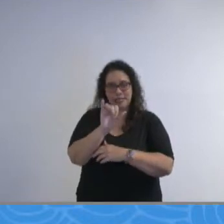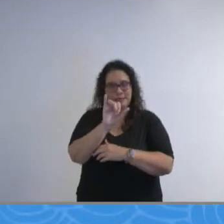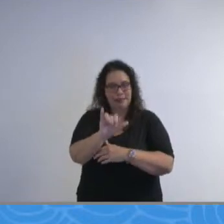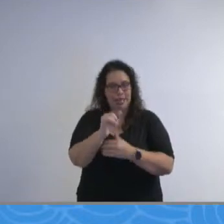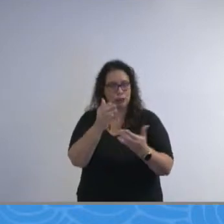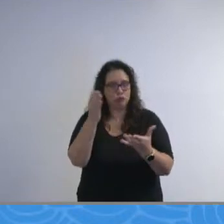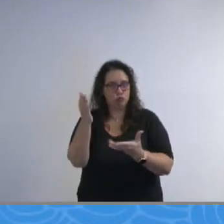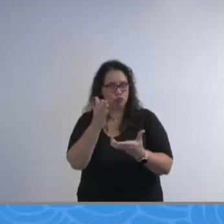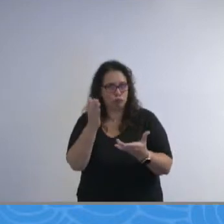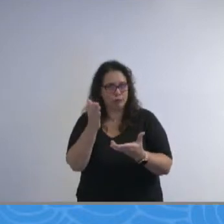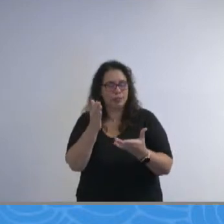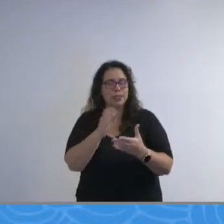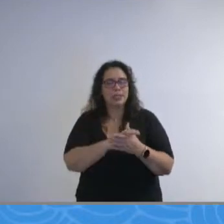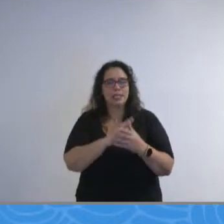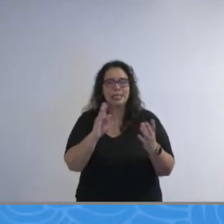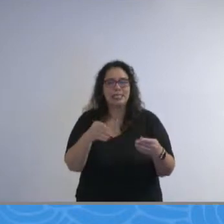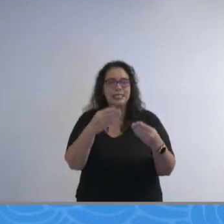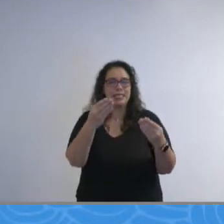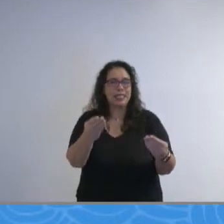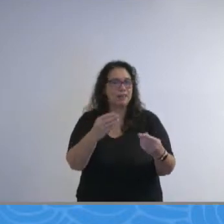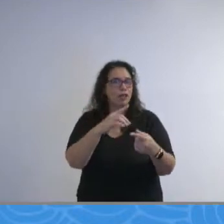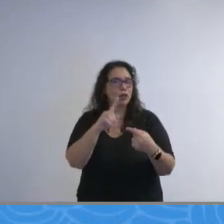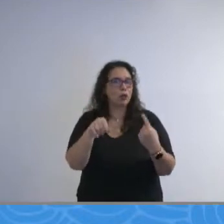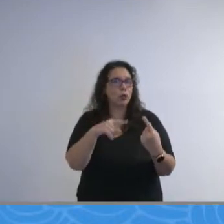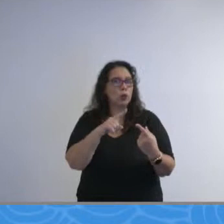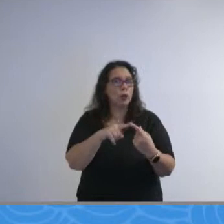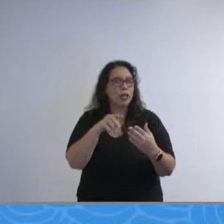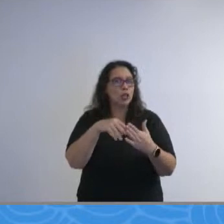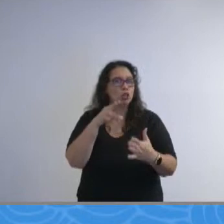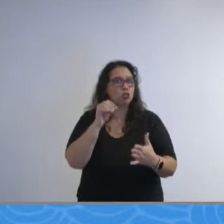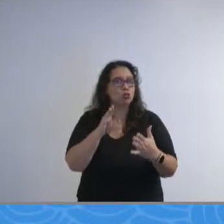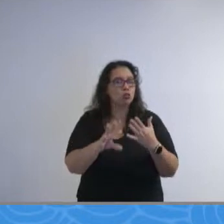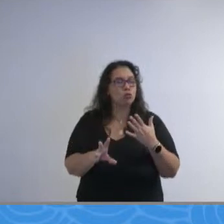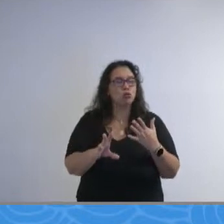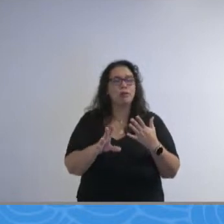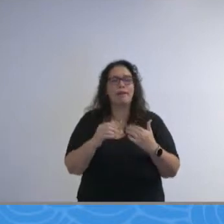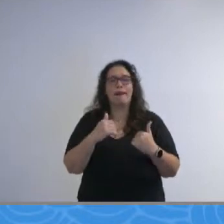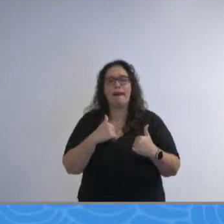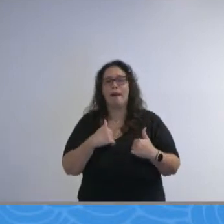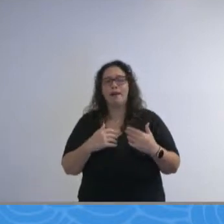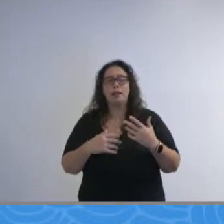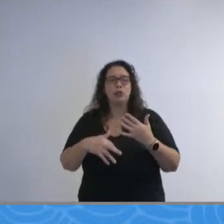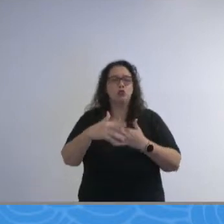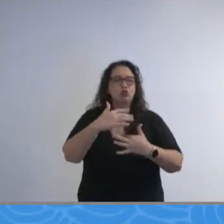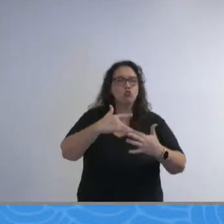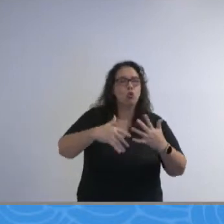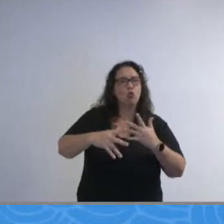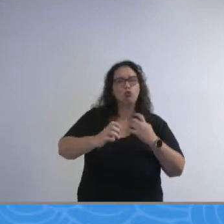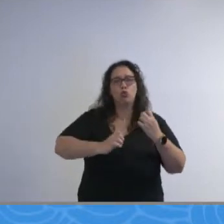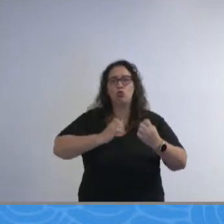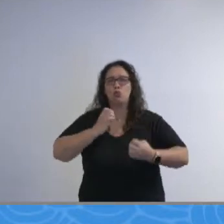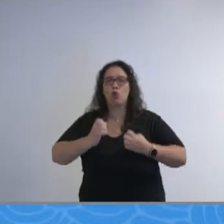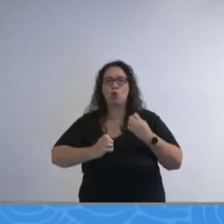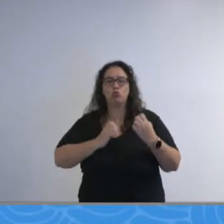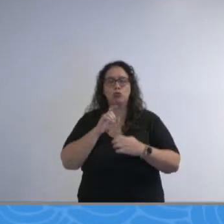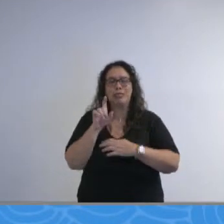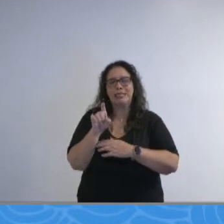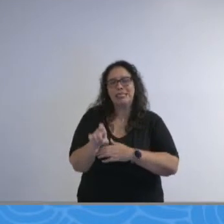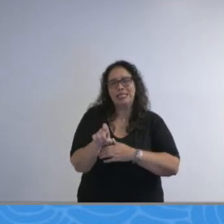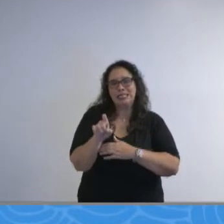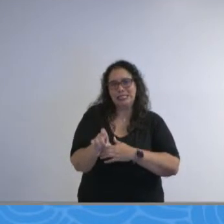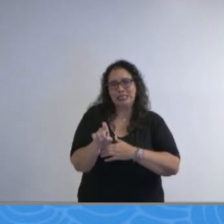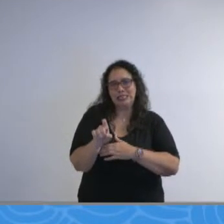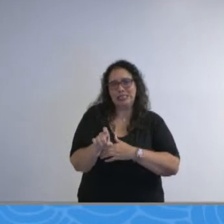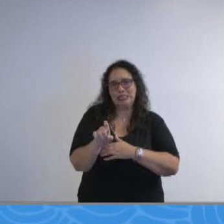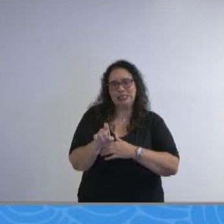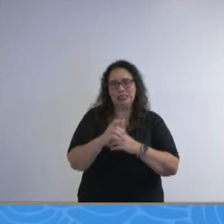education are given when the students need social, emotional needs that are important